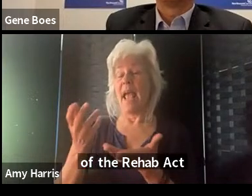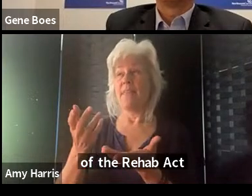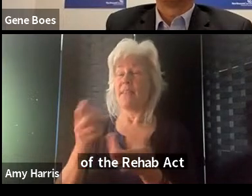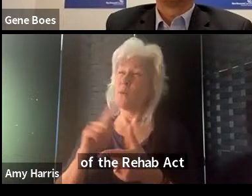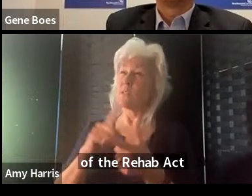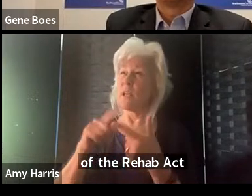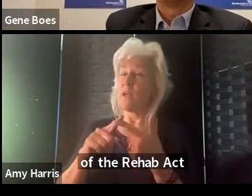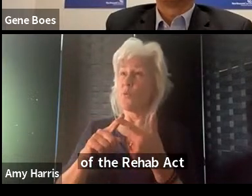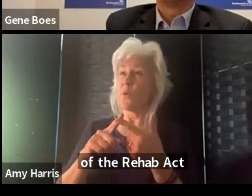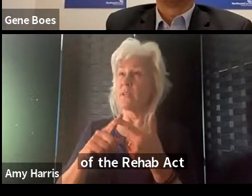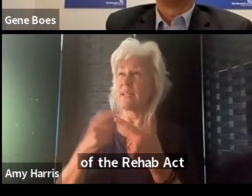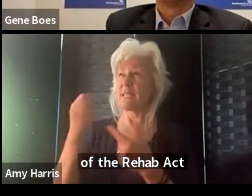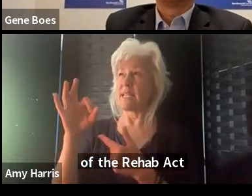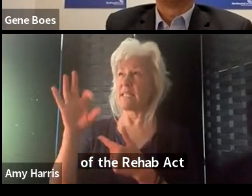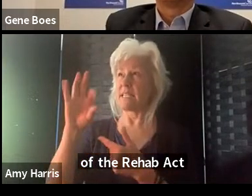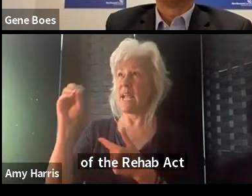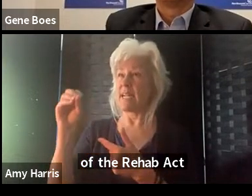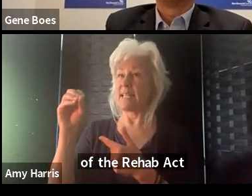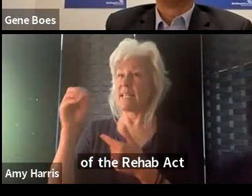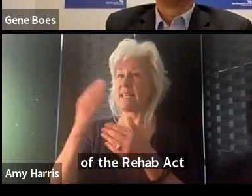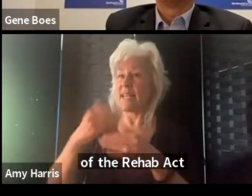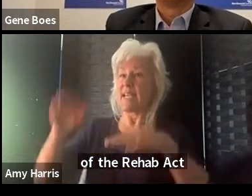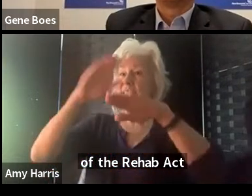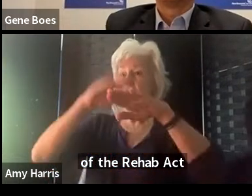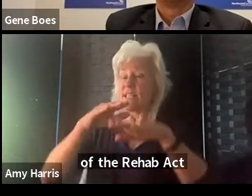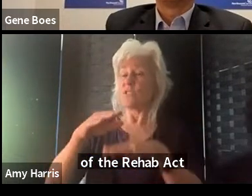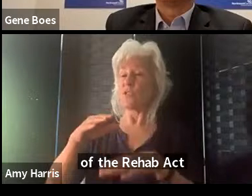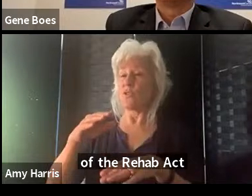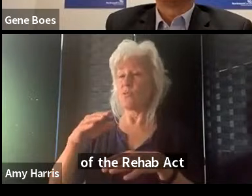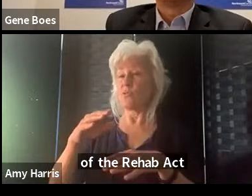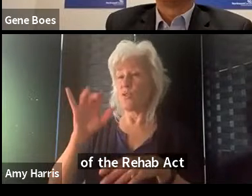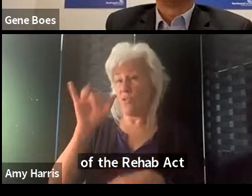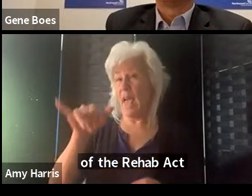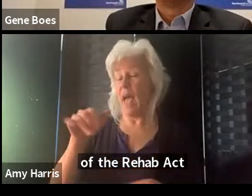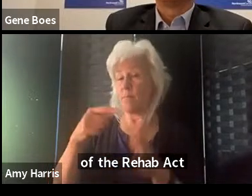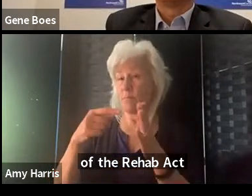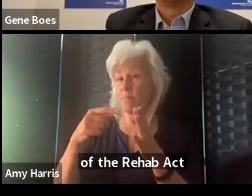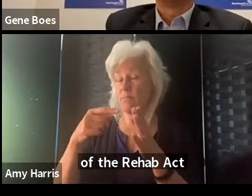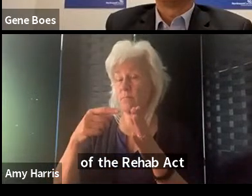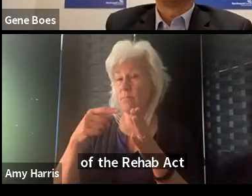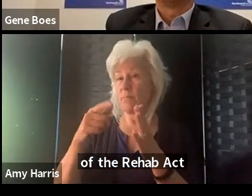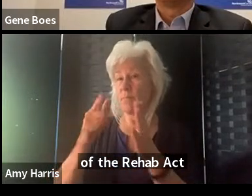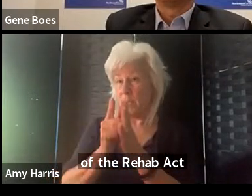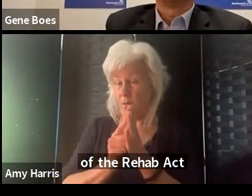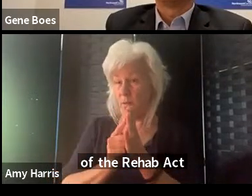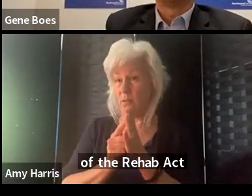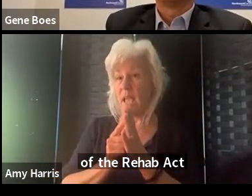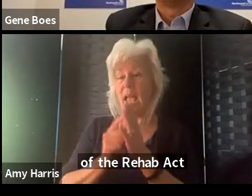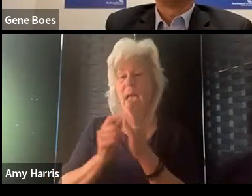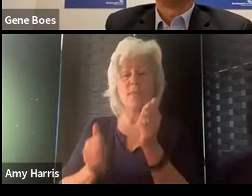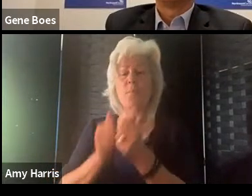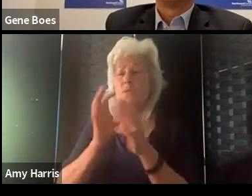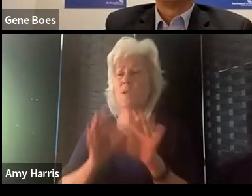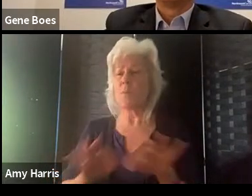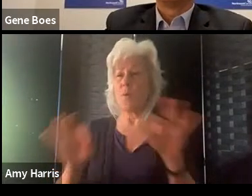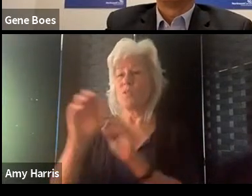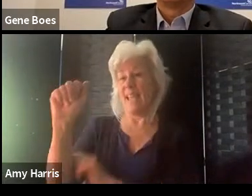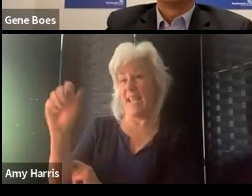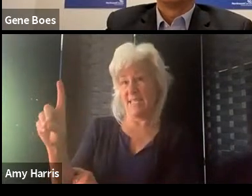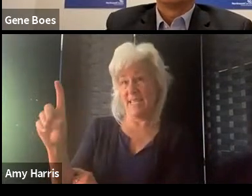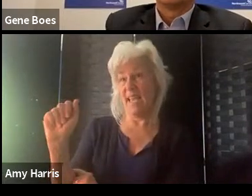the successor to the Education for All Handicapped Children Act, and perhaps most importantly, the Americans with Disabilities